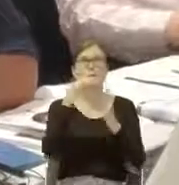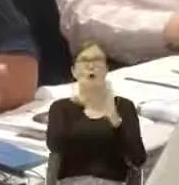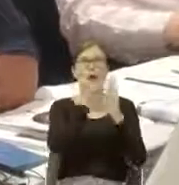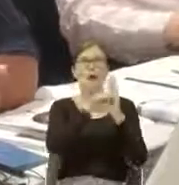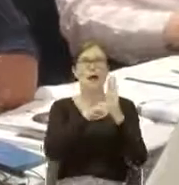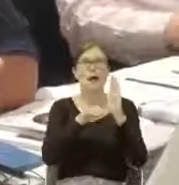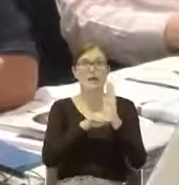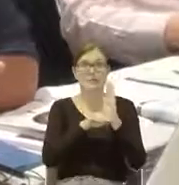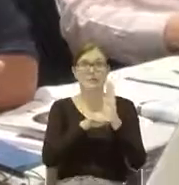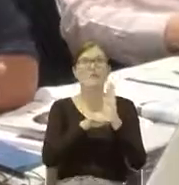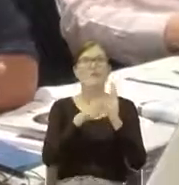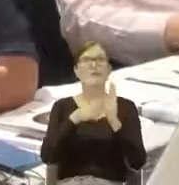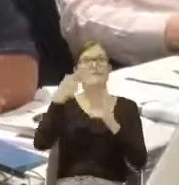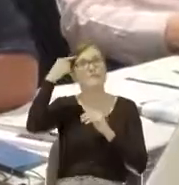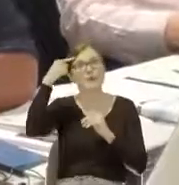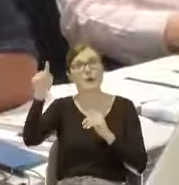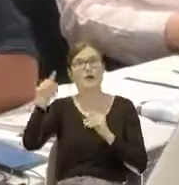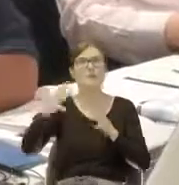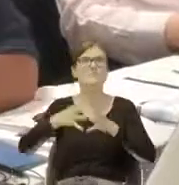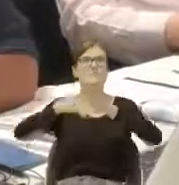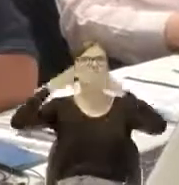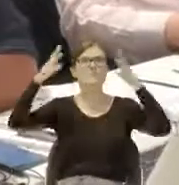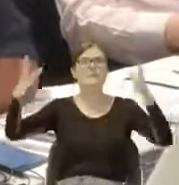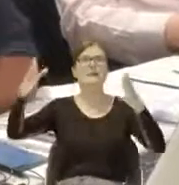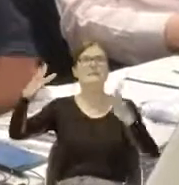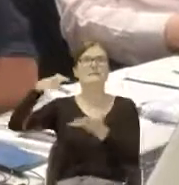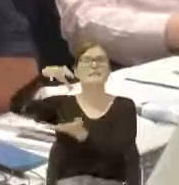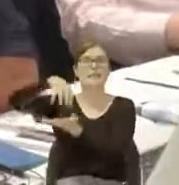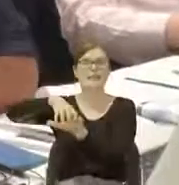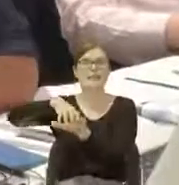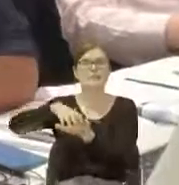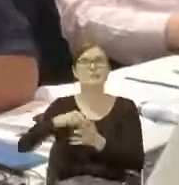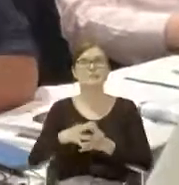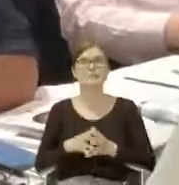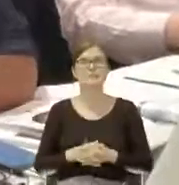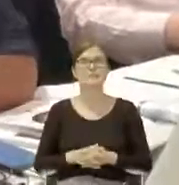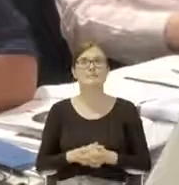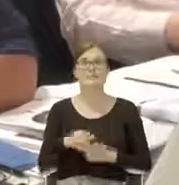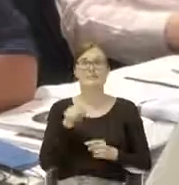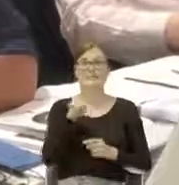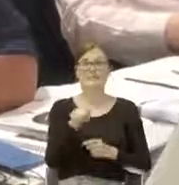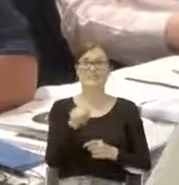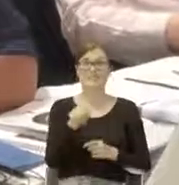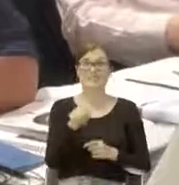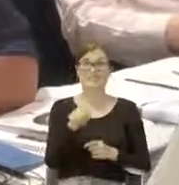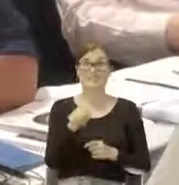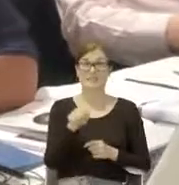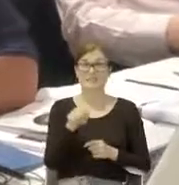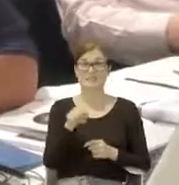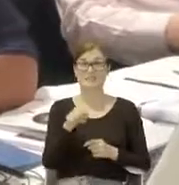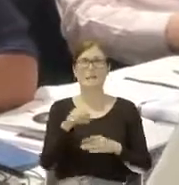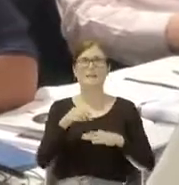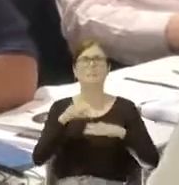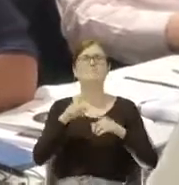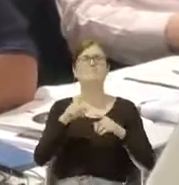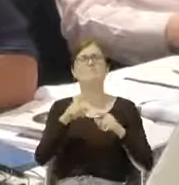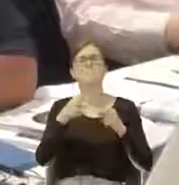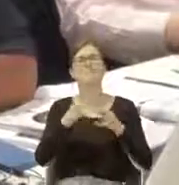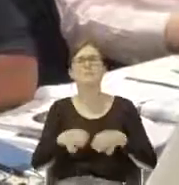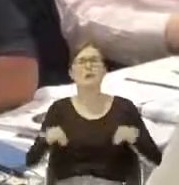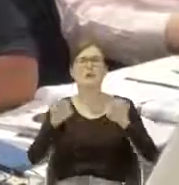the main key issues that the review of the new urban agenda must consider, such